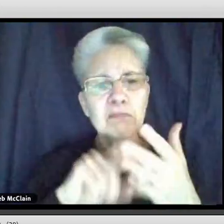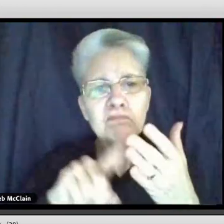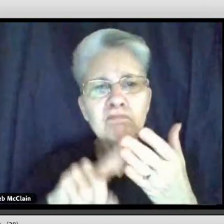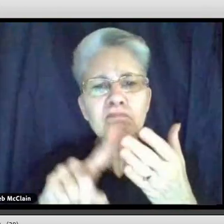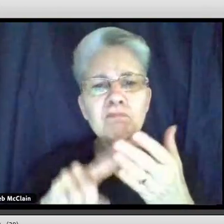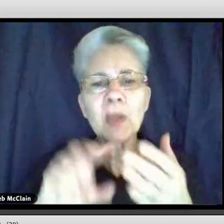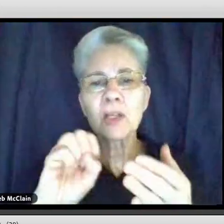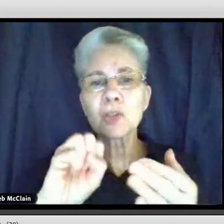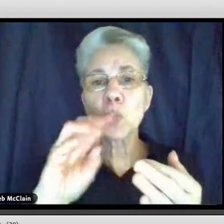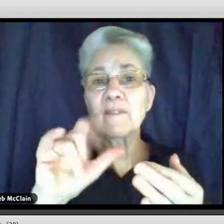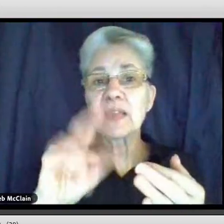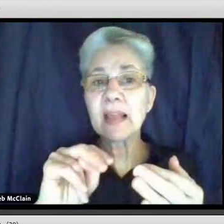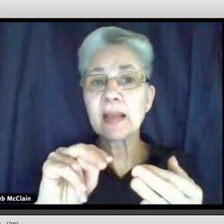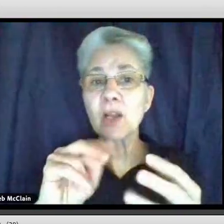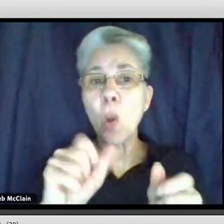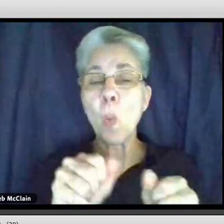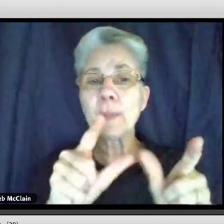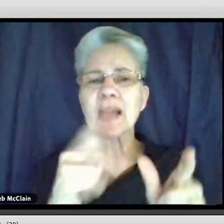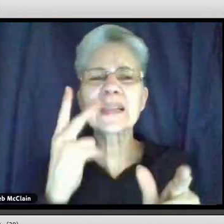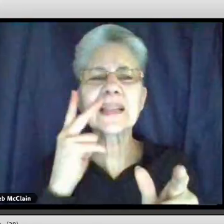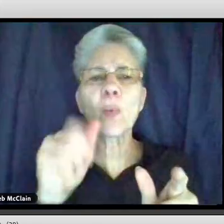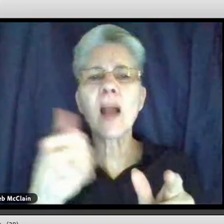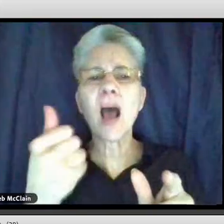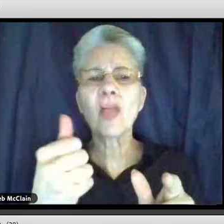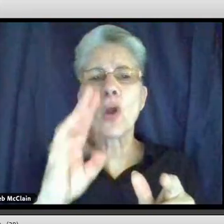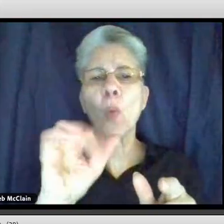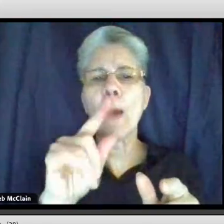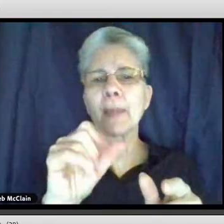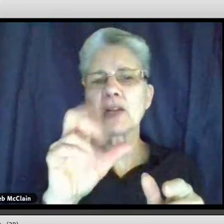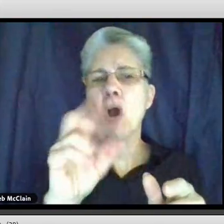in the Swiftland website to see what other webinars are available.